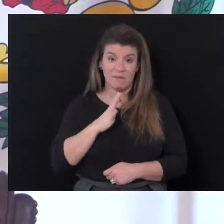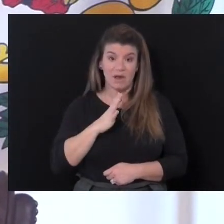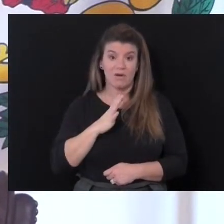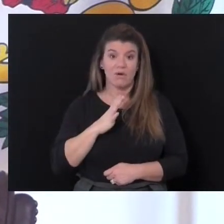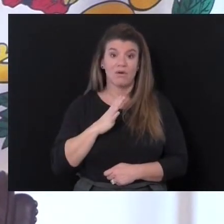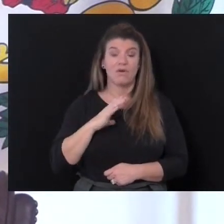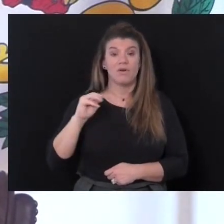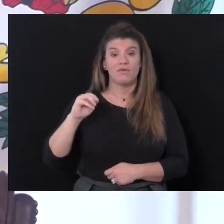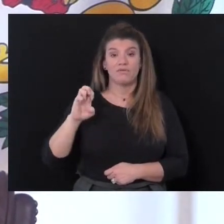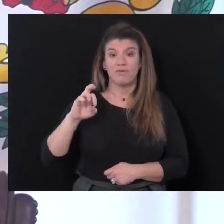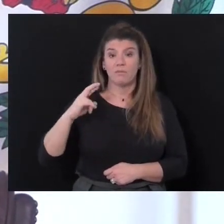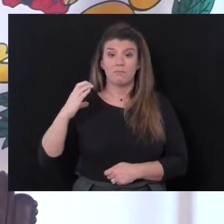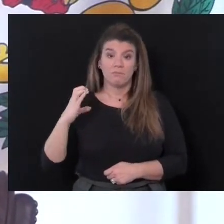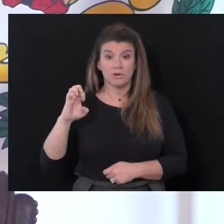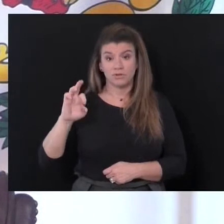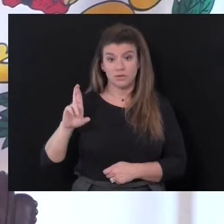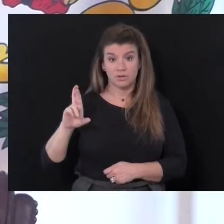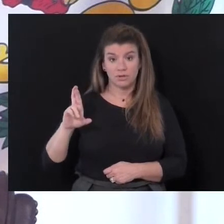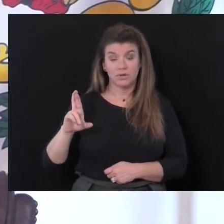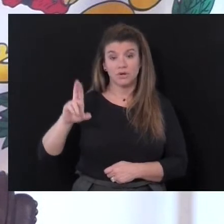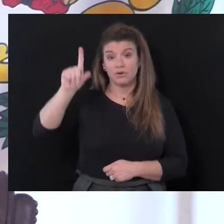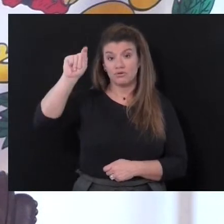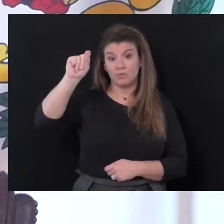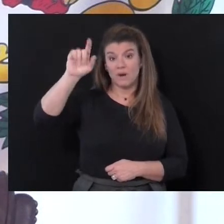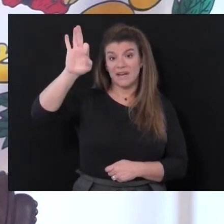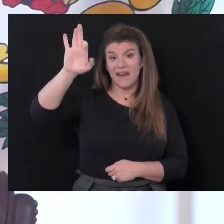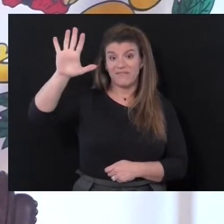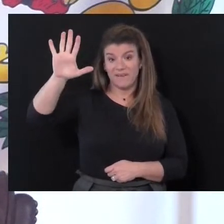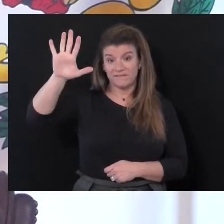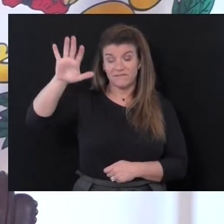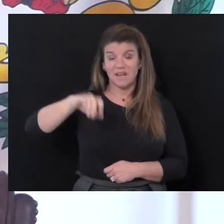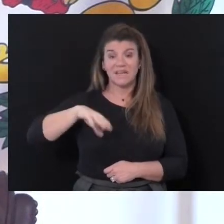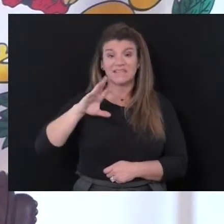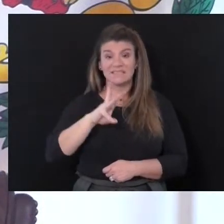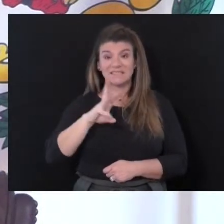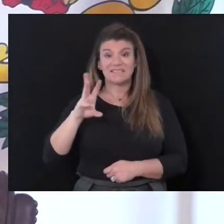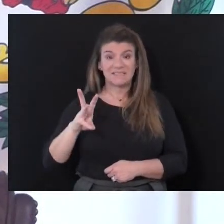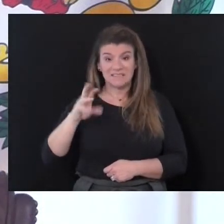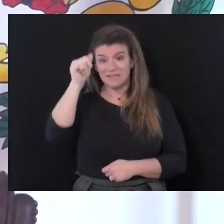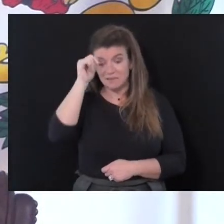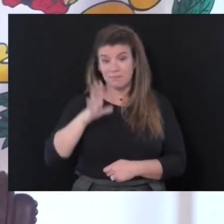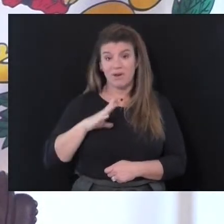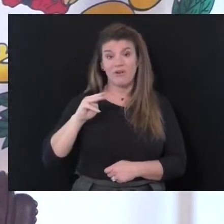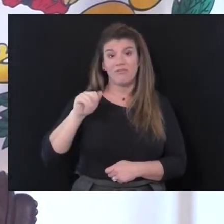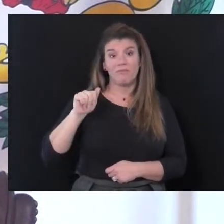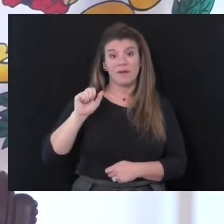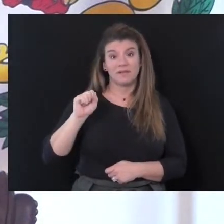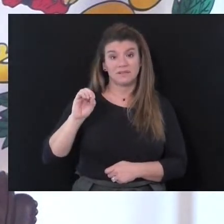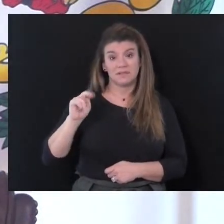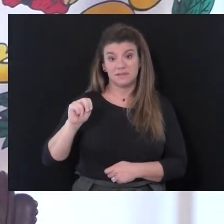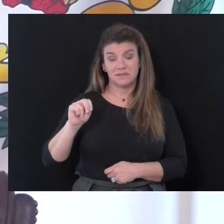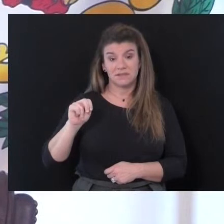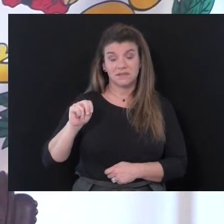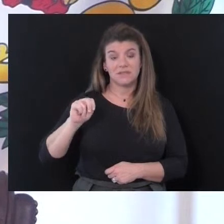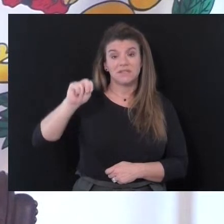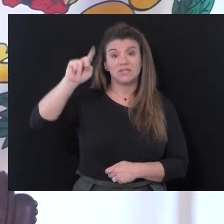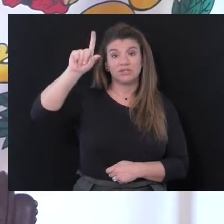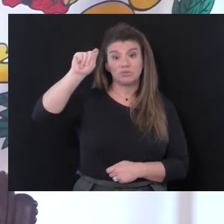female from Mercer County. Our 2095th death, a 66-year-old male from Mason County.